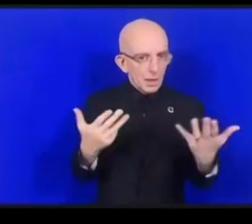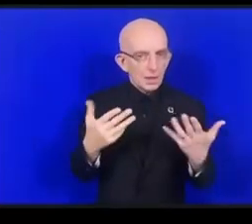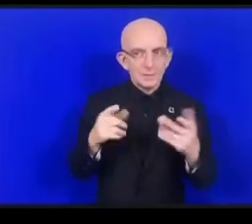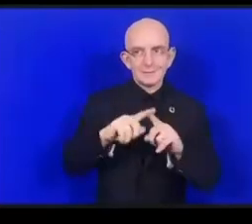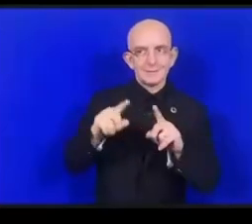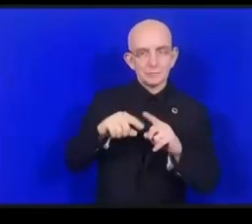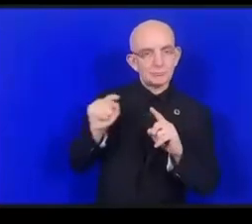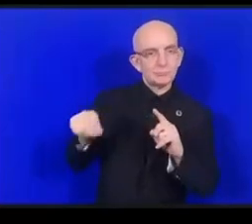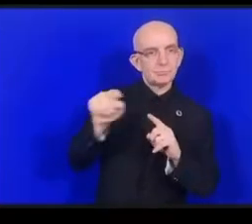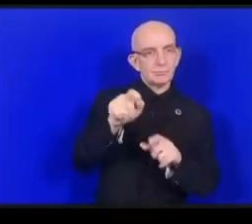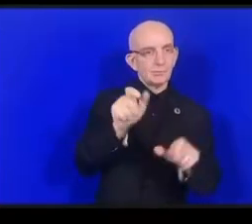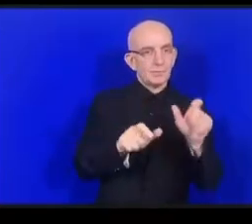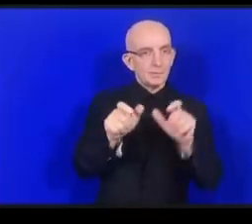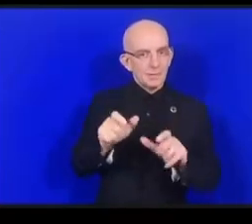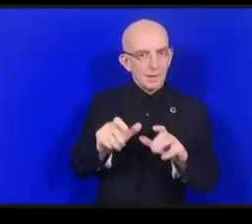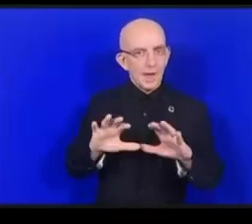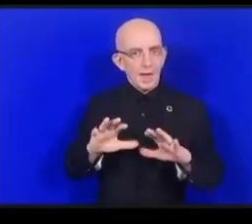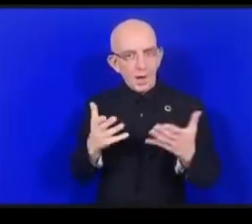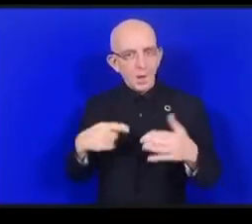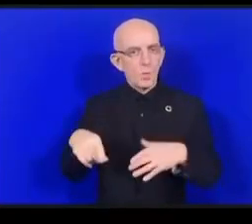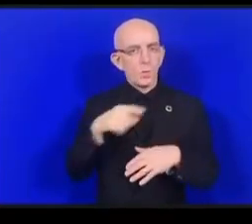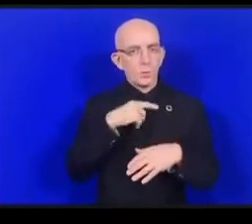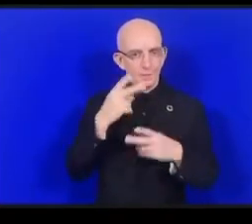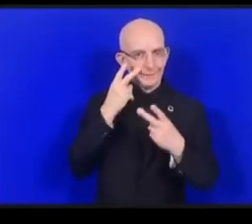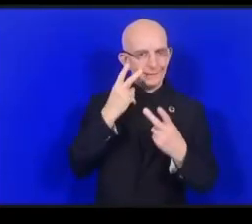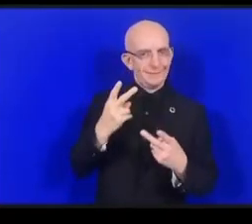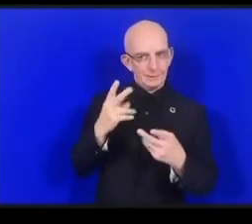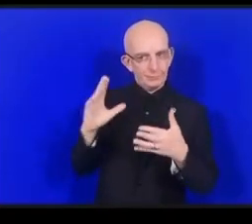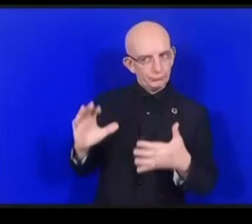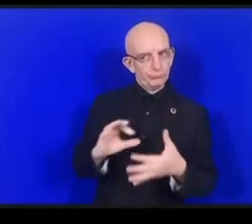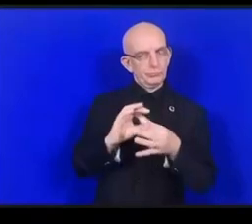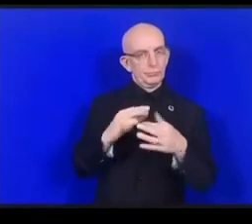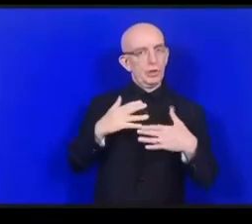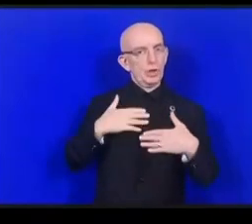found that they were often far more true as